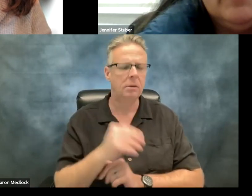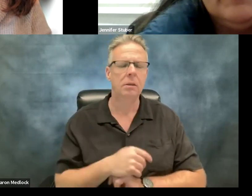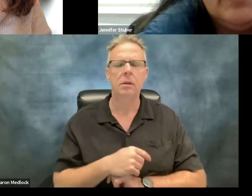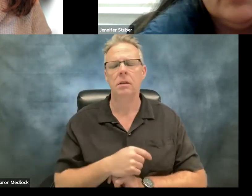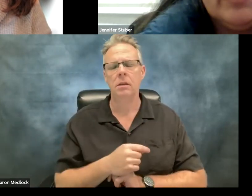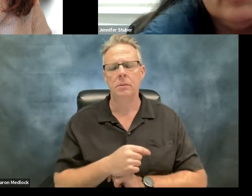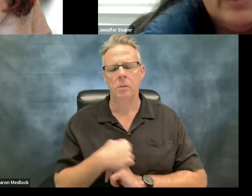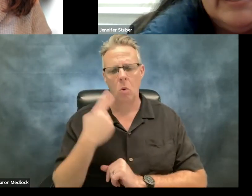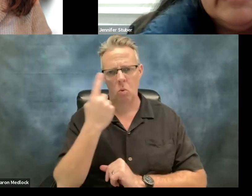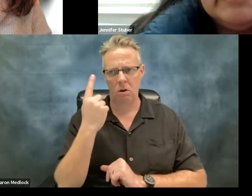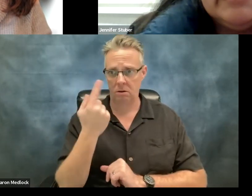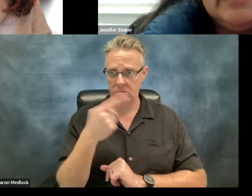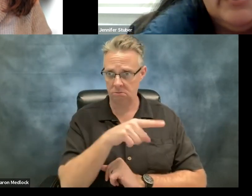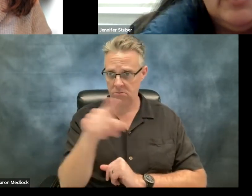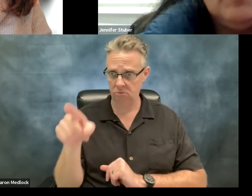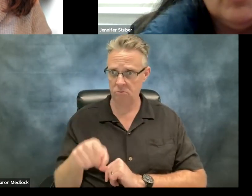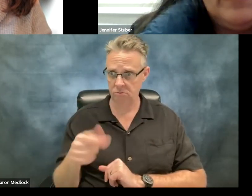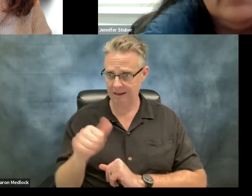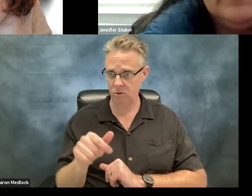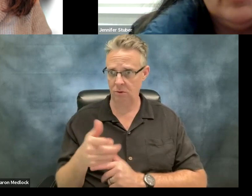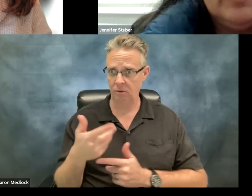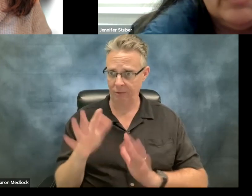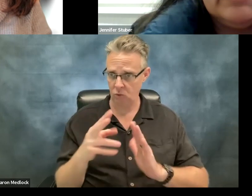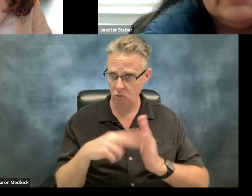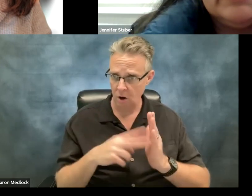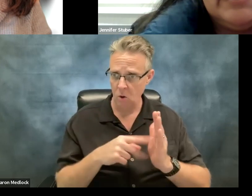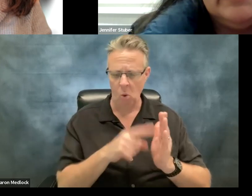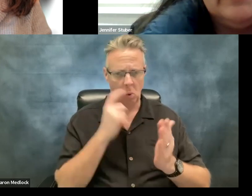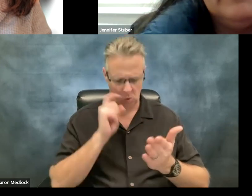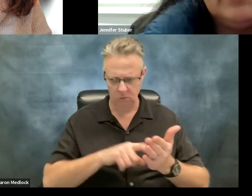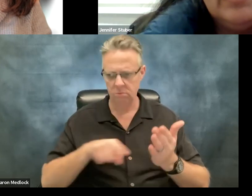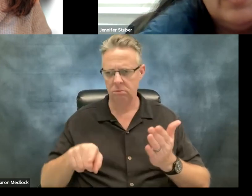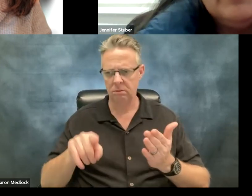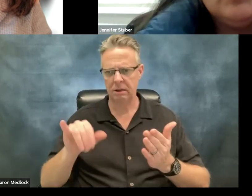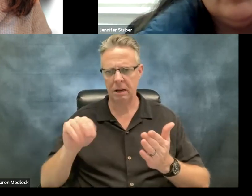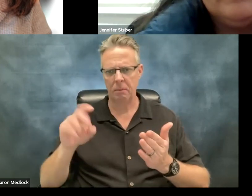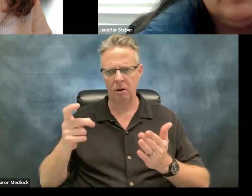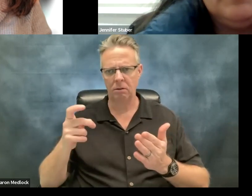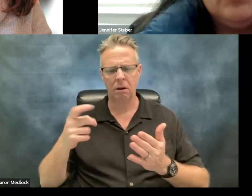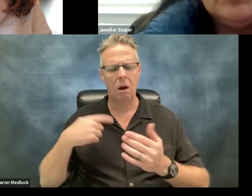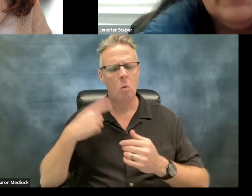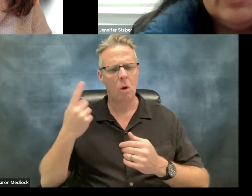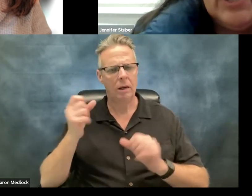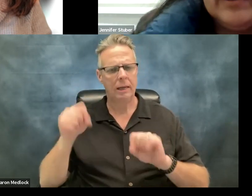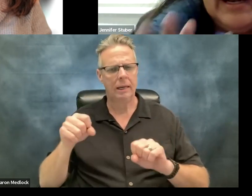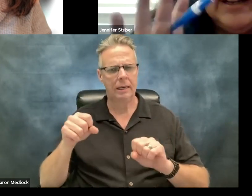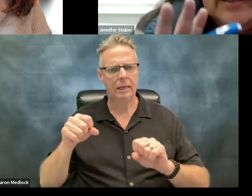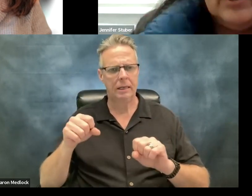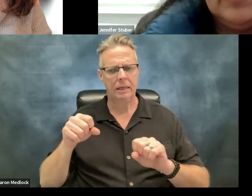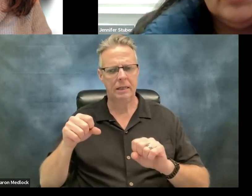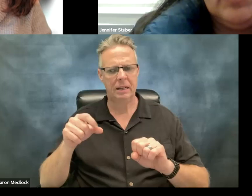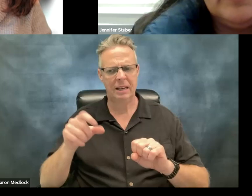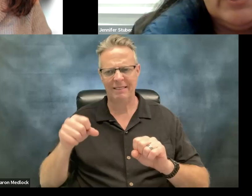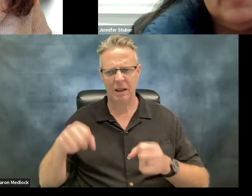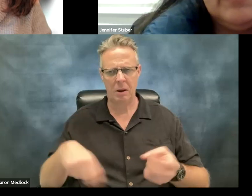wondering if others have read it or found it in their inboxes. And then just wondering if it could be posted, if it's not already. I didn't